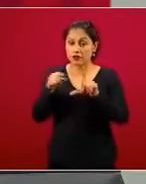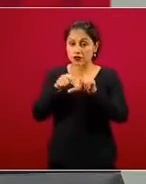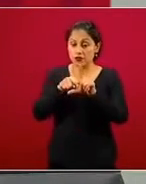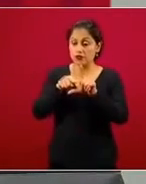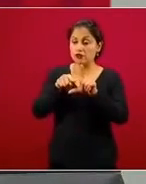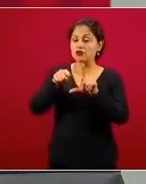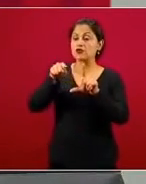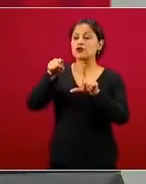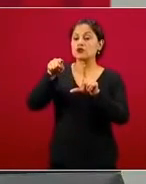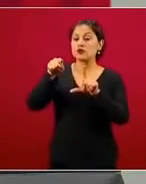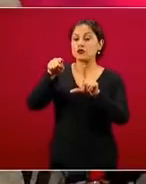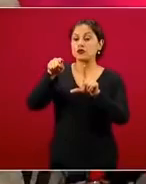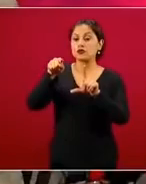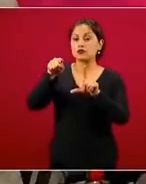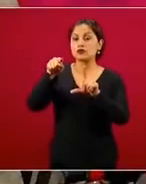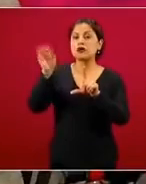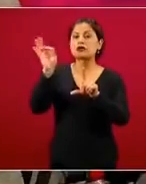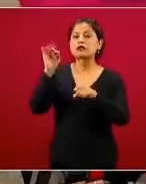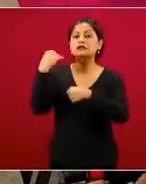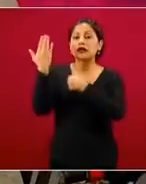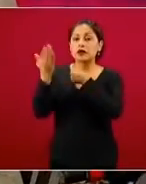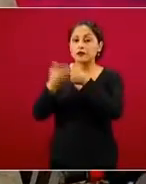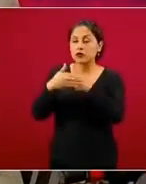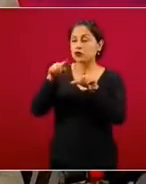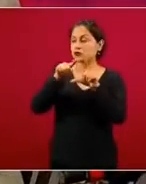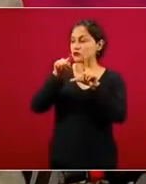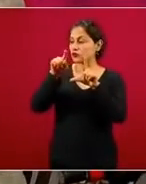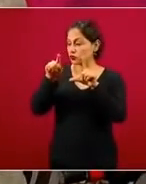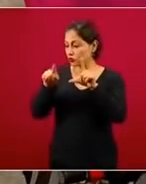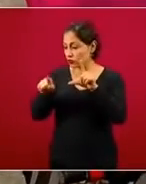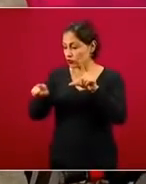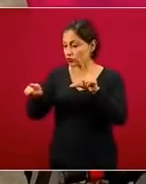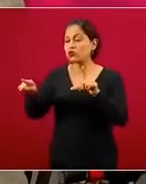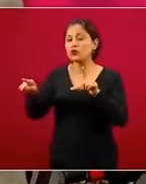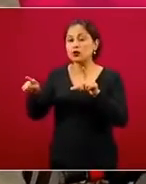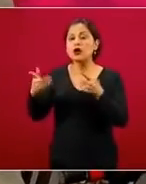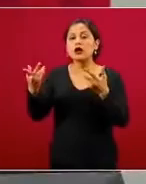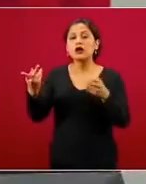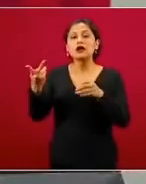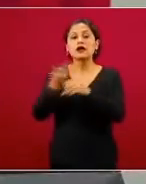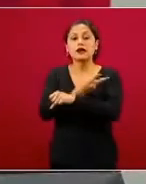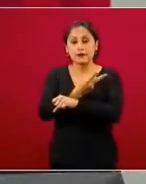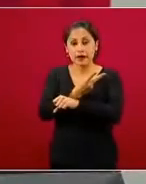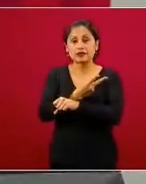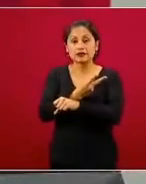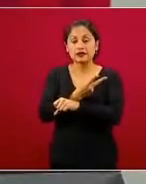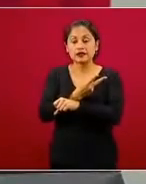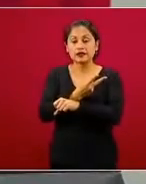reaching the peak somewhere between the 6th and the 8th of May.